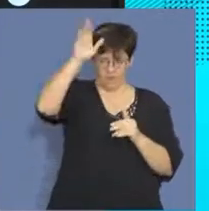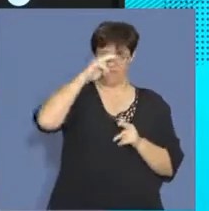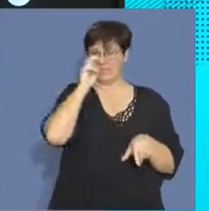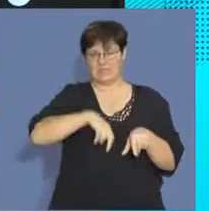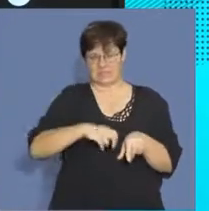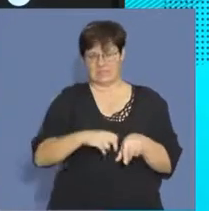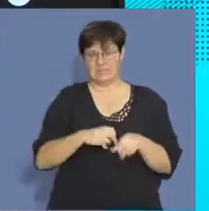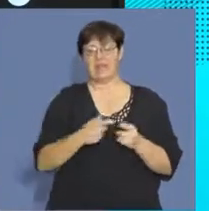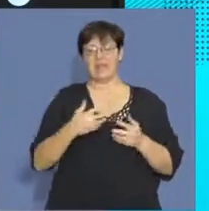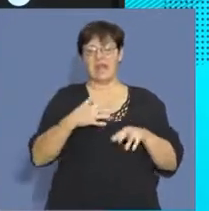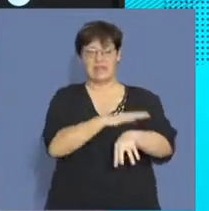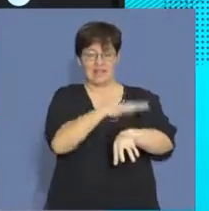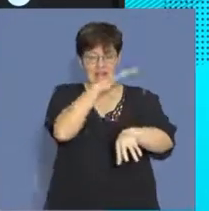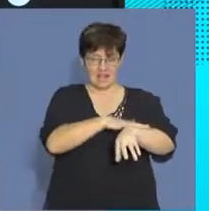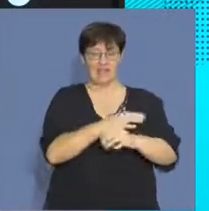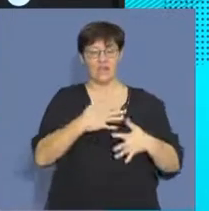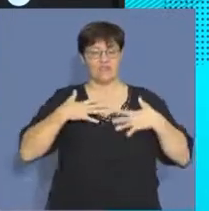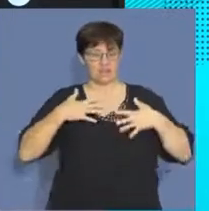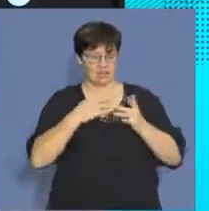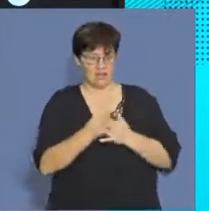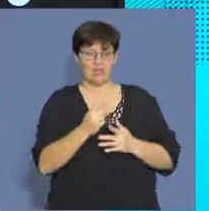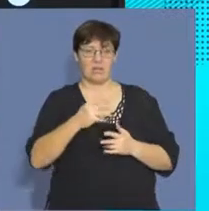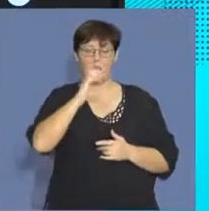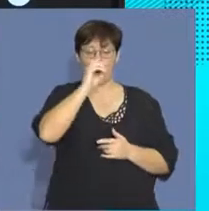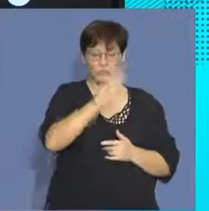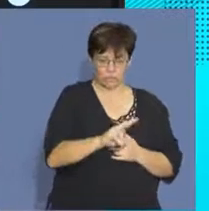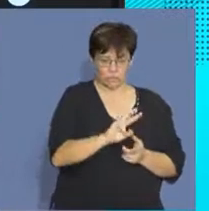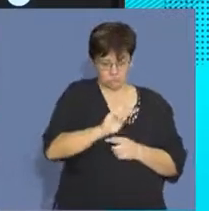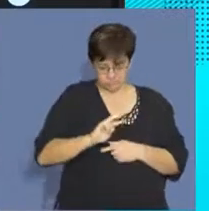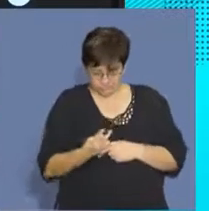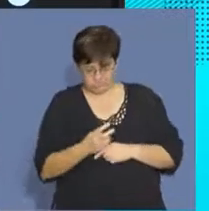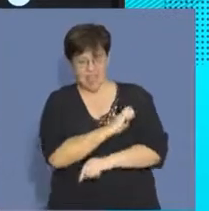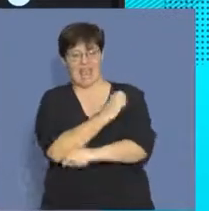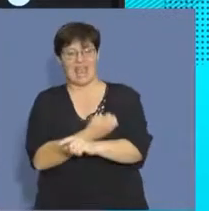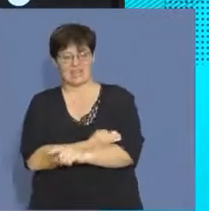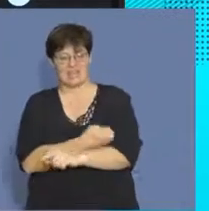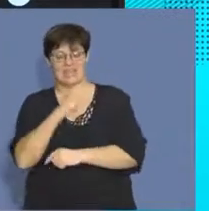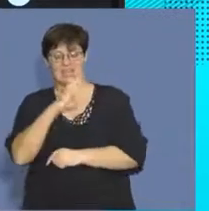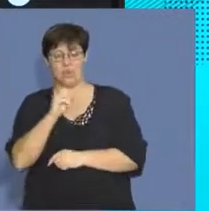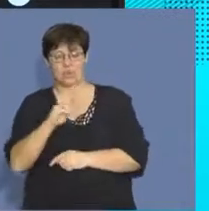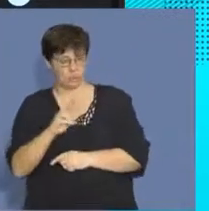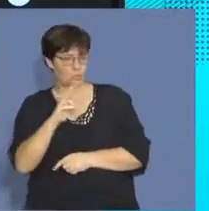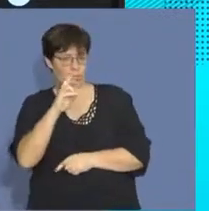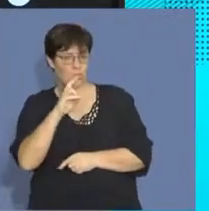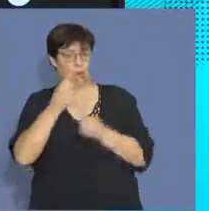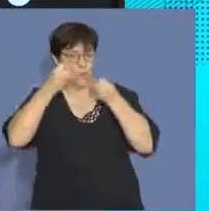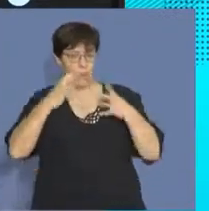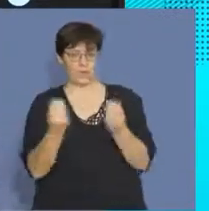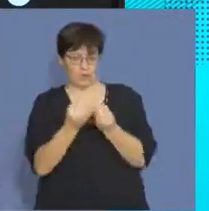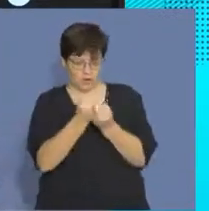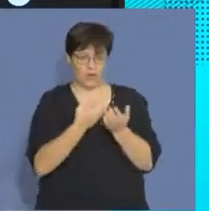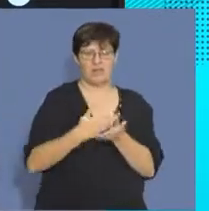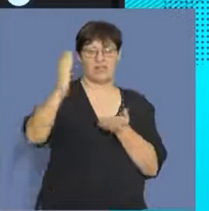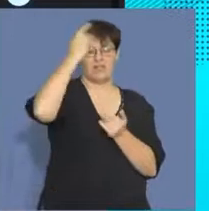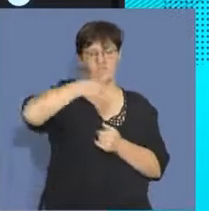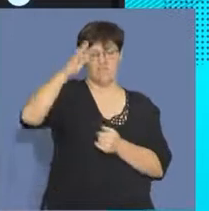of cellular respiration, where oxygen is used to produce energy, Carbon dioxide is released as a waste product. So we see